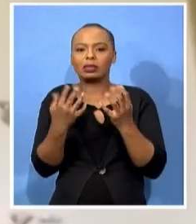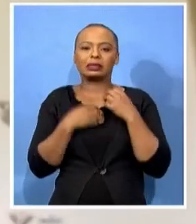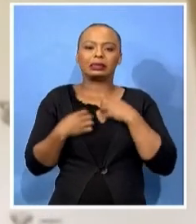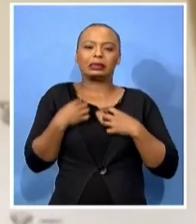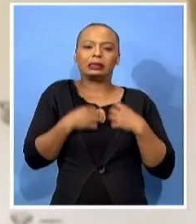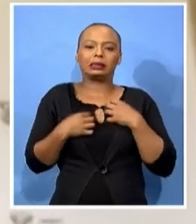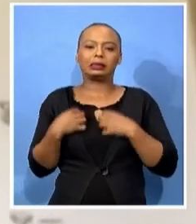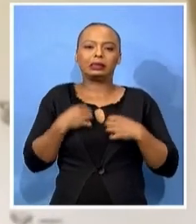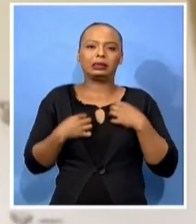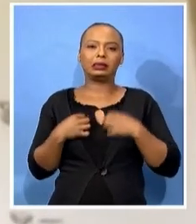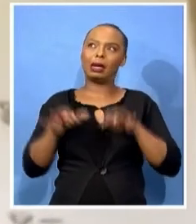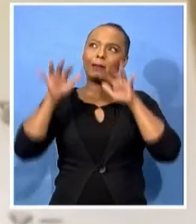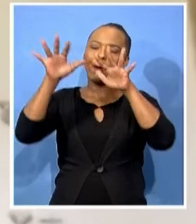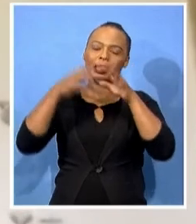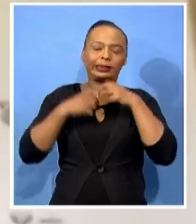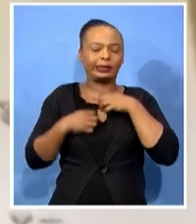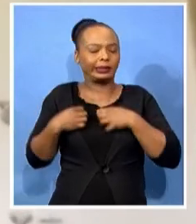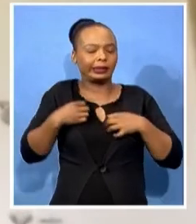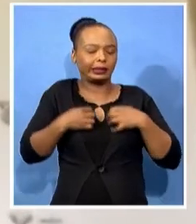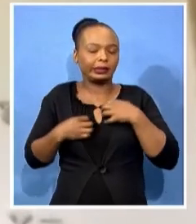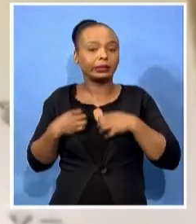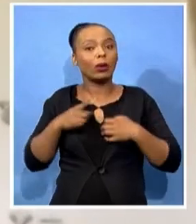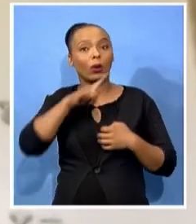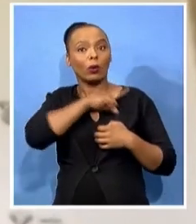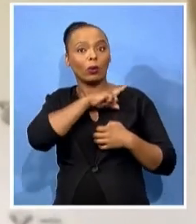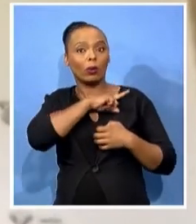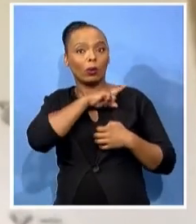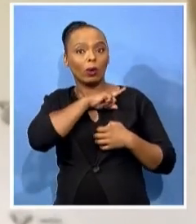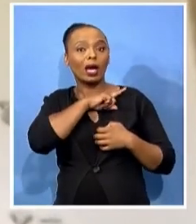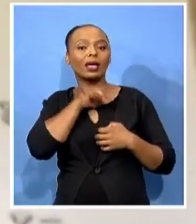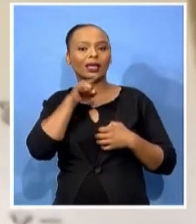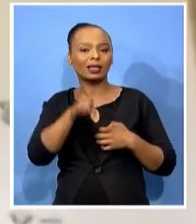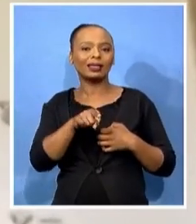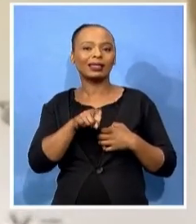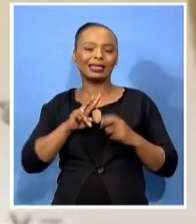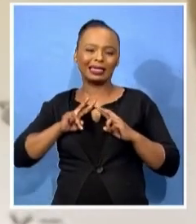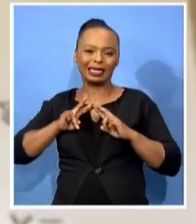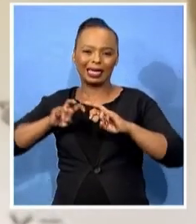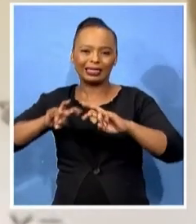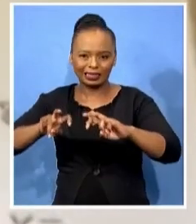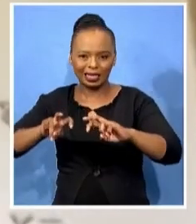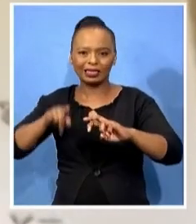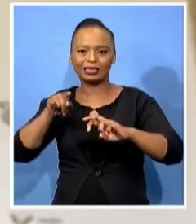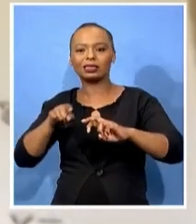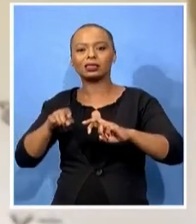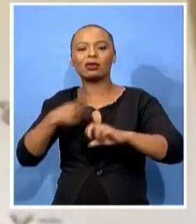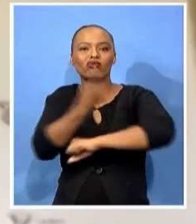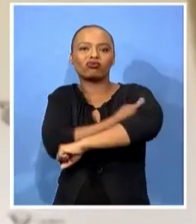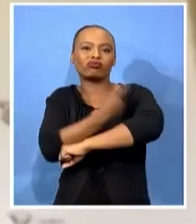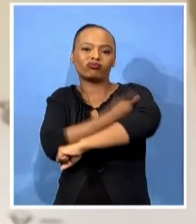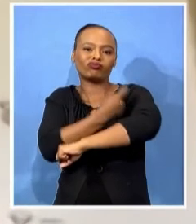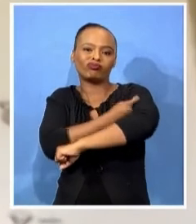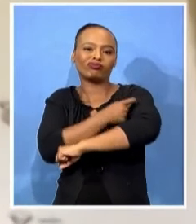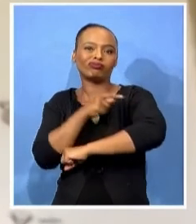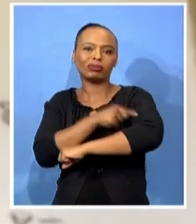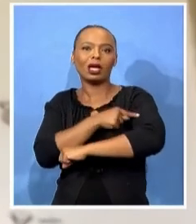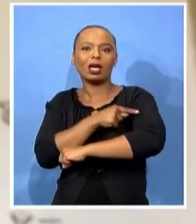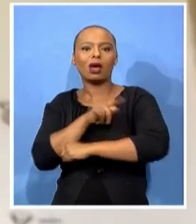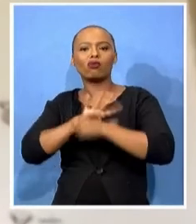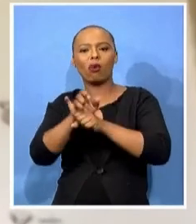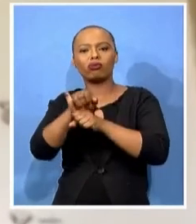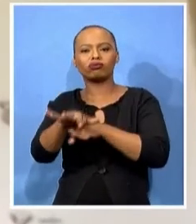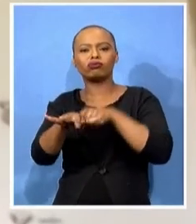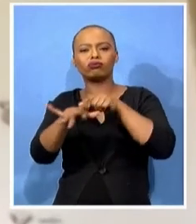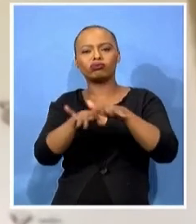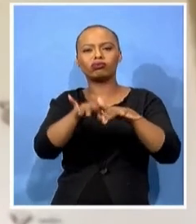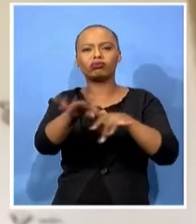because the resurgence of the COVID-19 has actually, kind of created a lot of panic